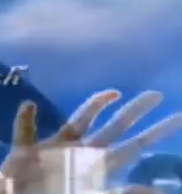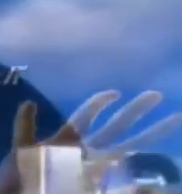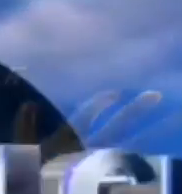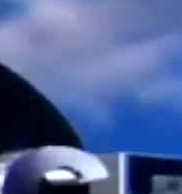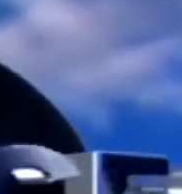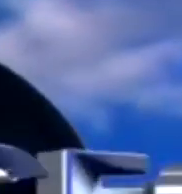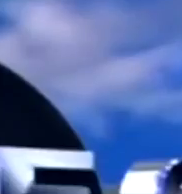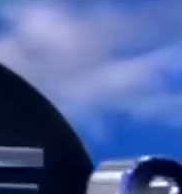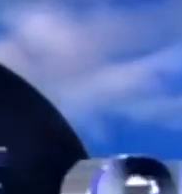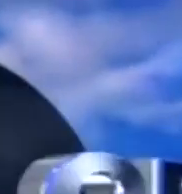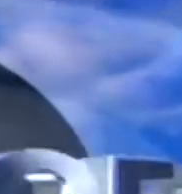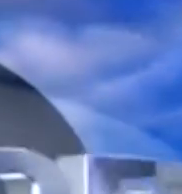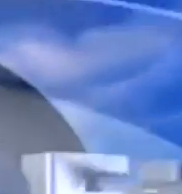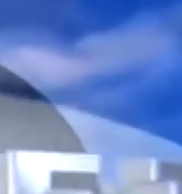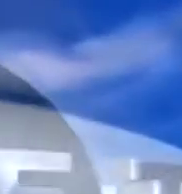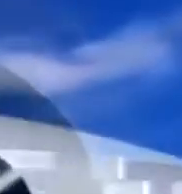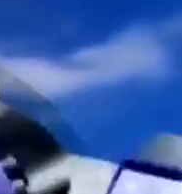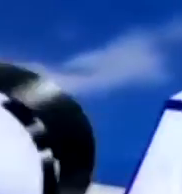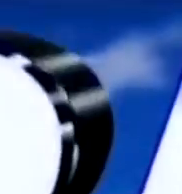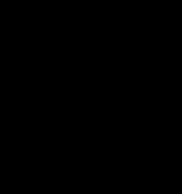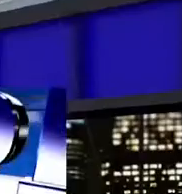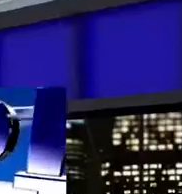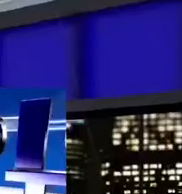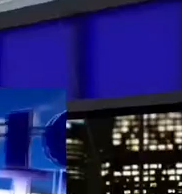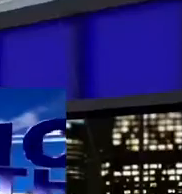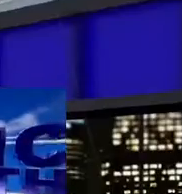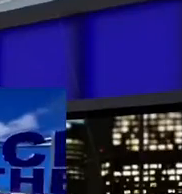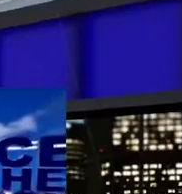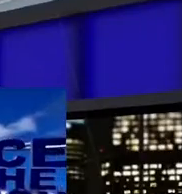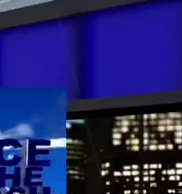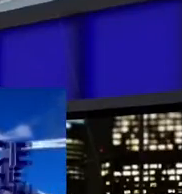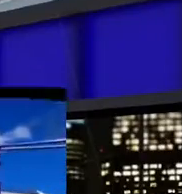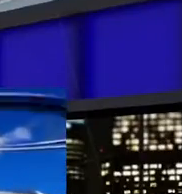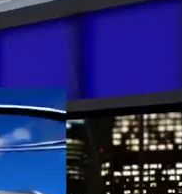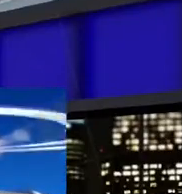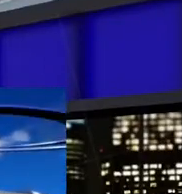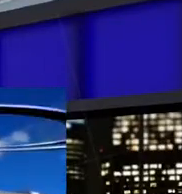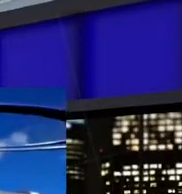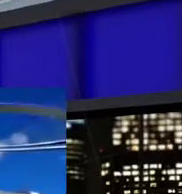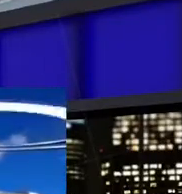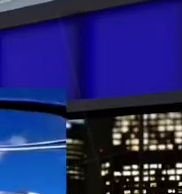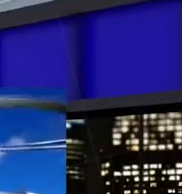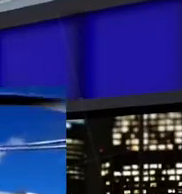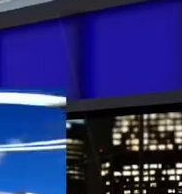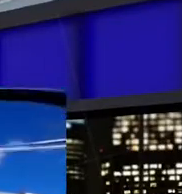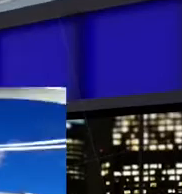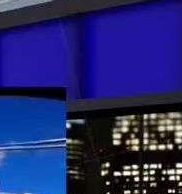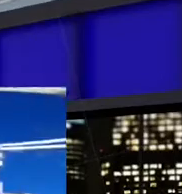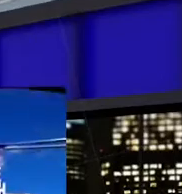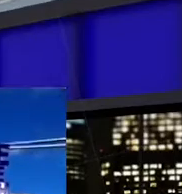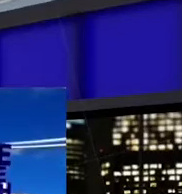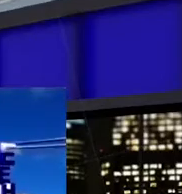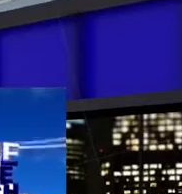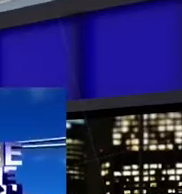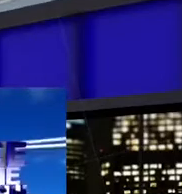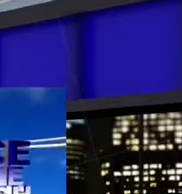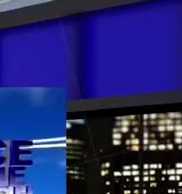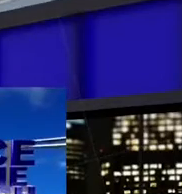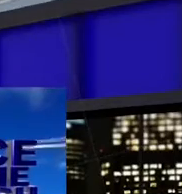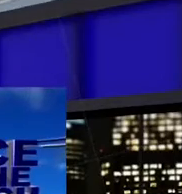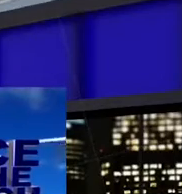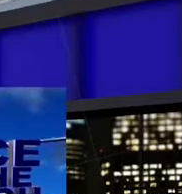evermore with him could live. On the fourth, you are sure, okay, see, see, see. Say, then in our, do affiliate to